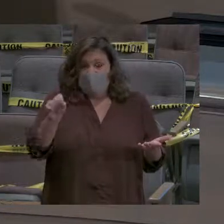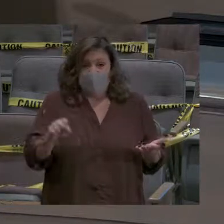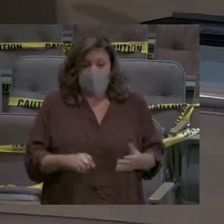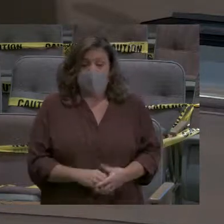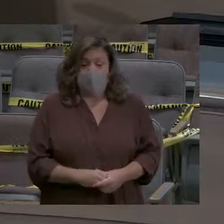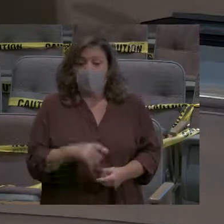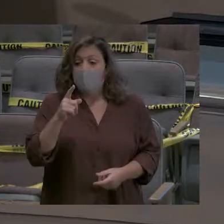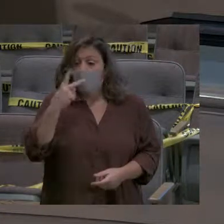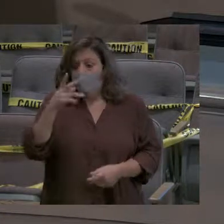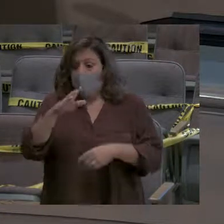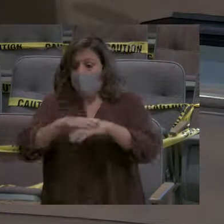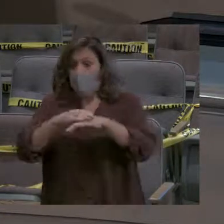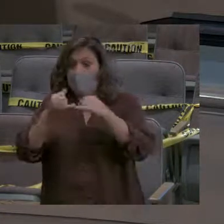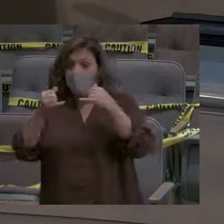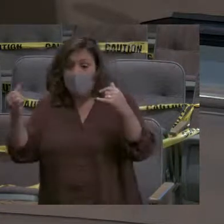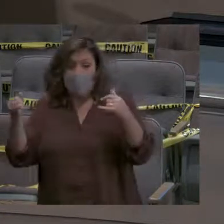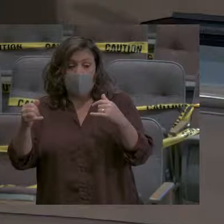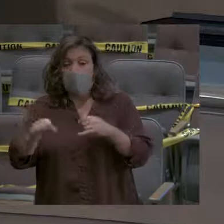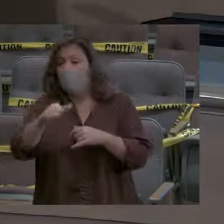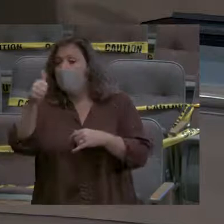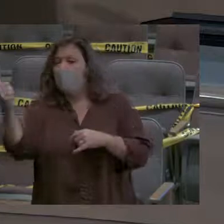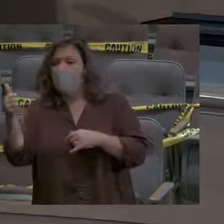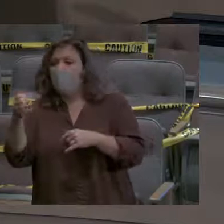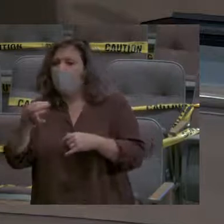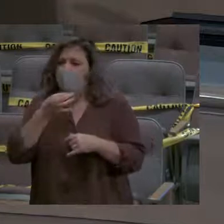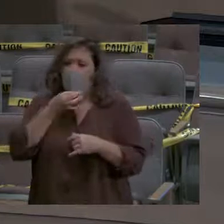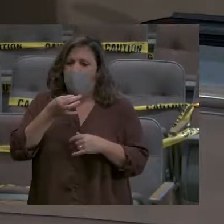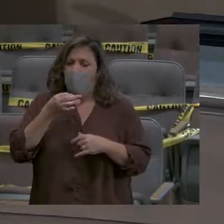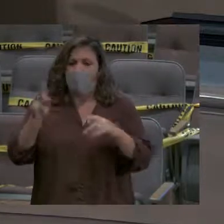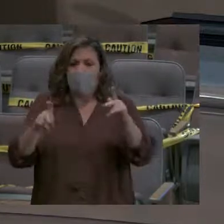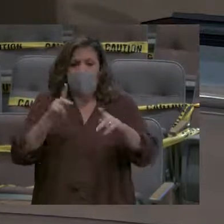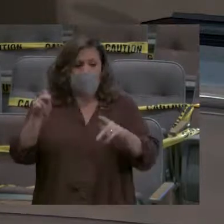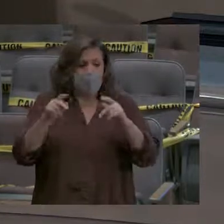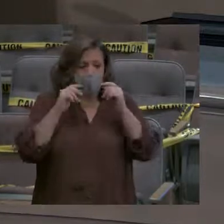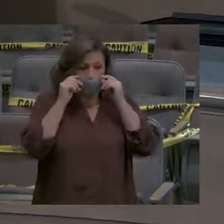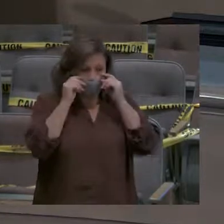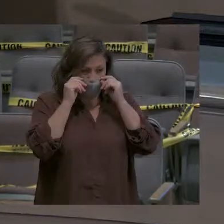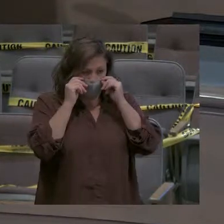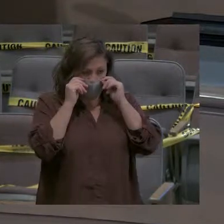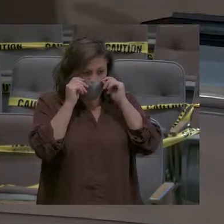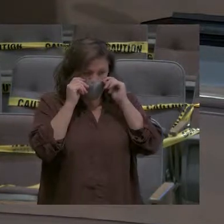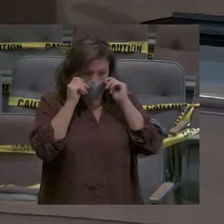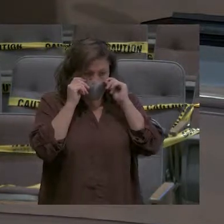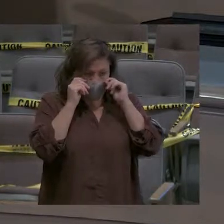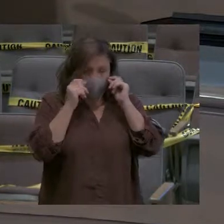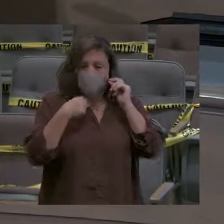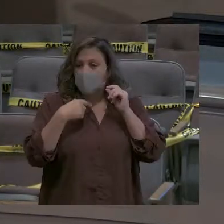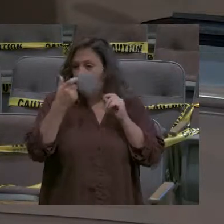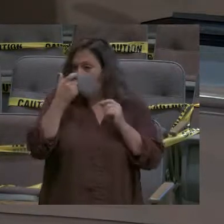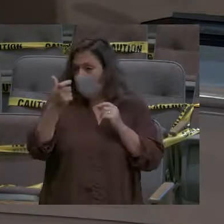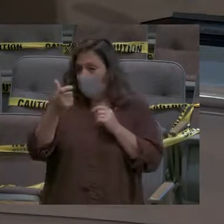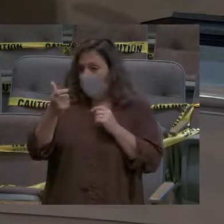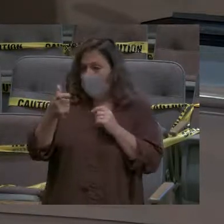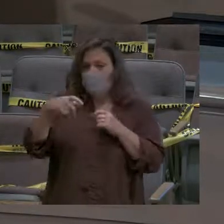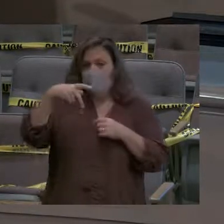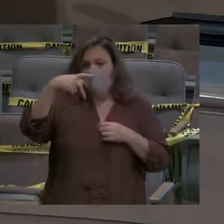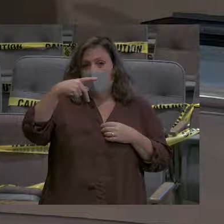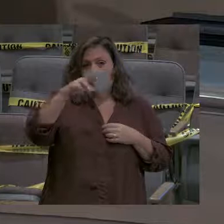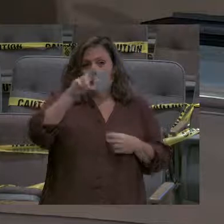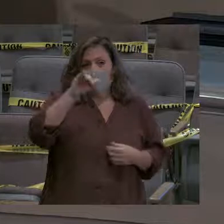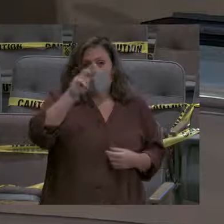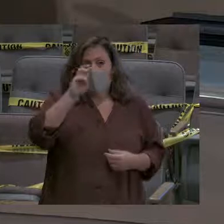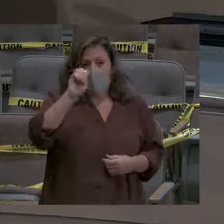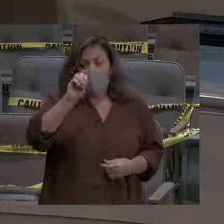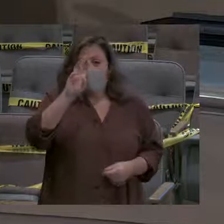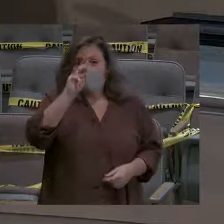you watch, other health experts from around the world. I watched, a couple of months ago as the Prime Minister for Singapore